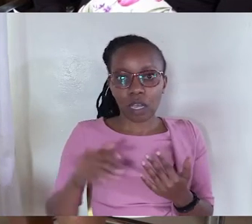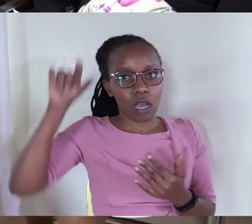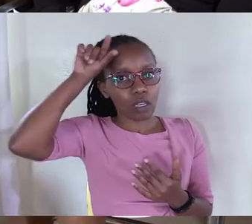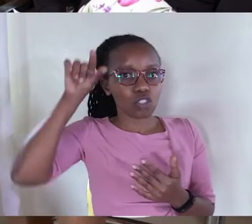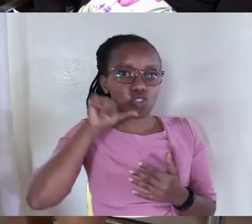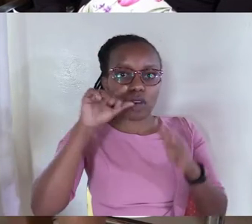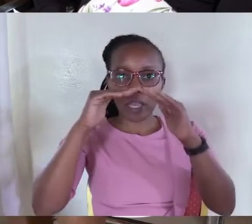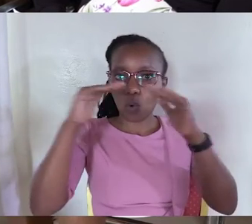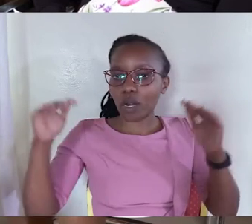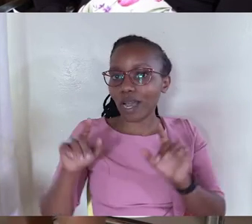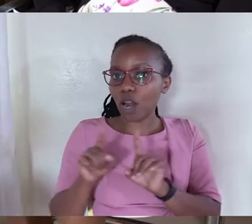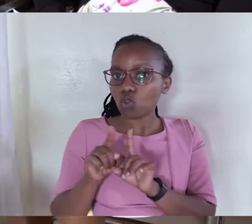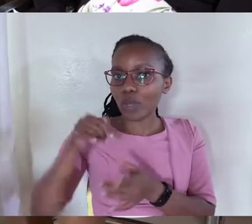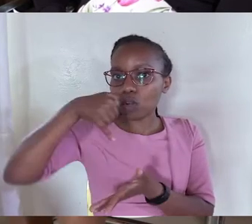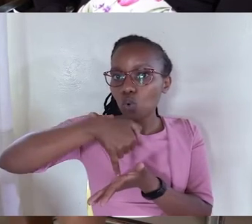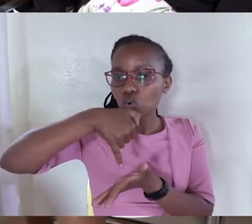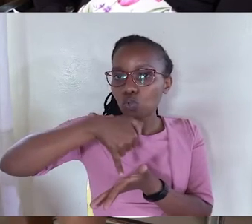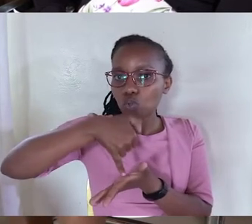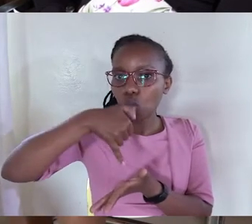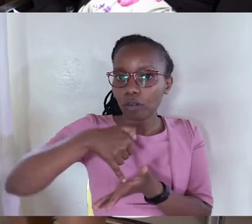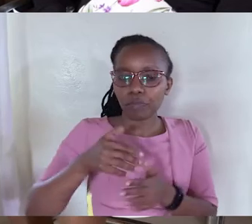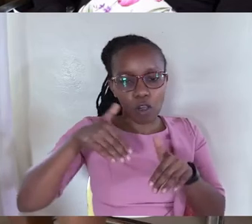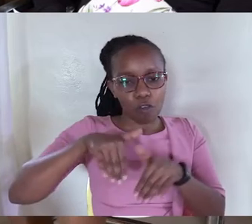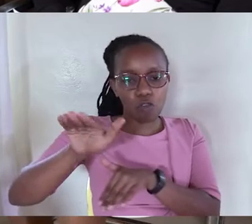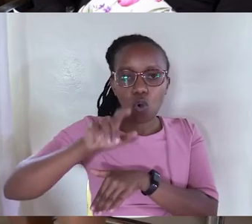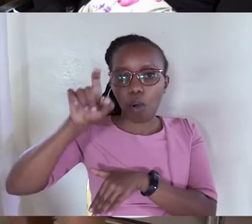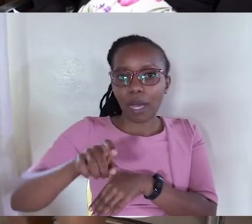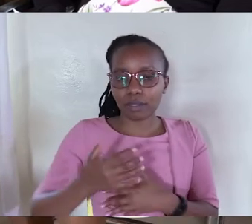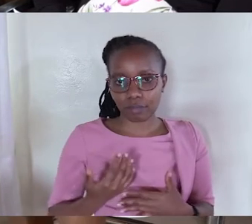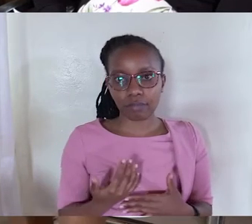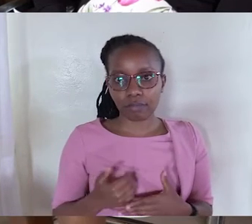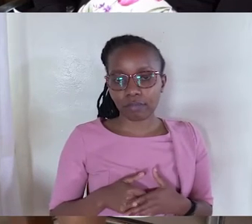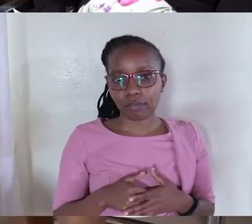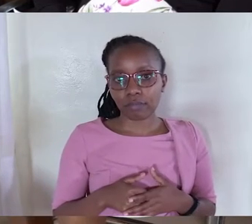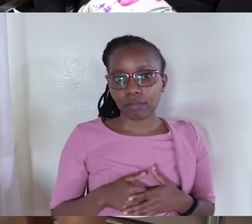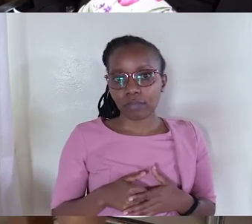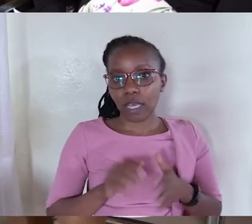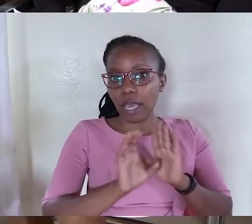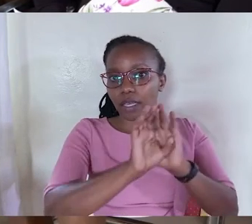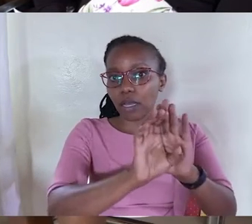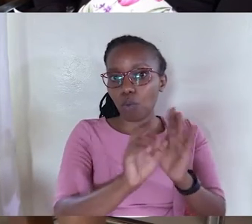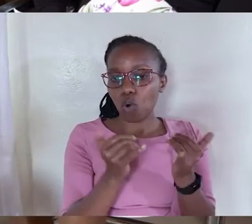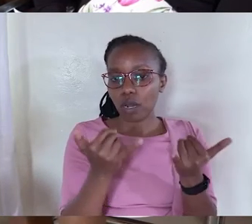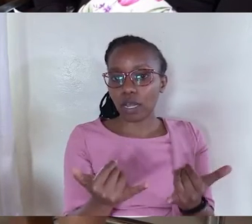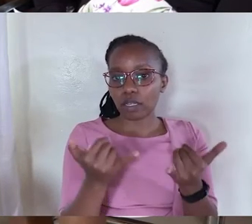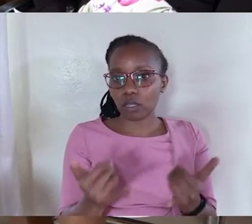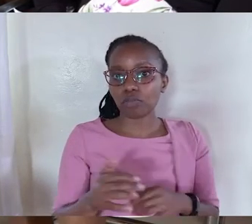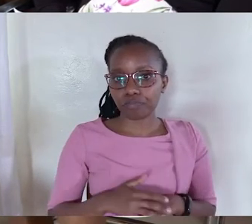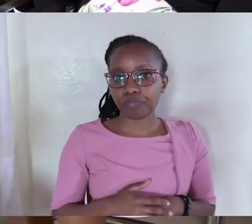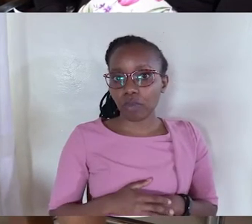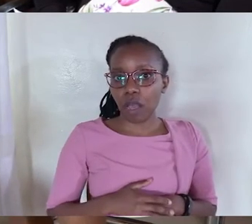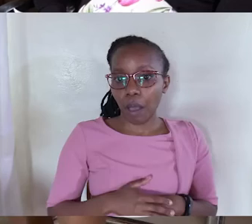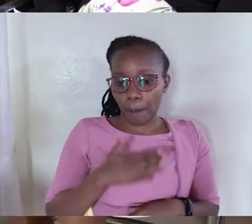gender equality and inclusion are upheld in all areas. I'll give an example. Currently on my desk, I have